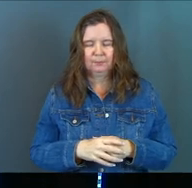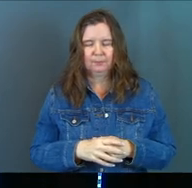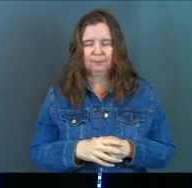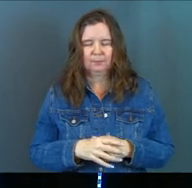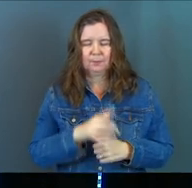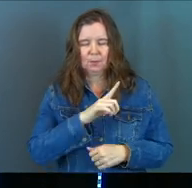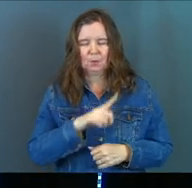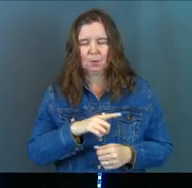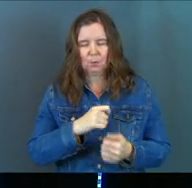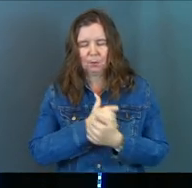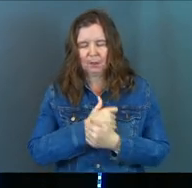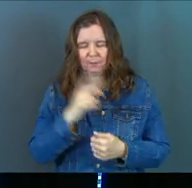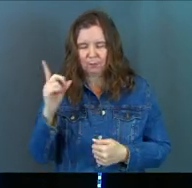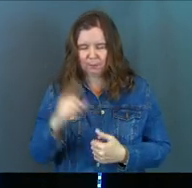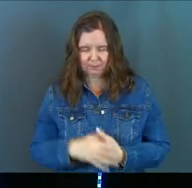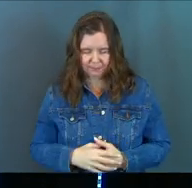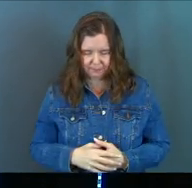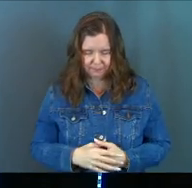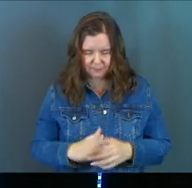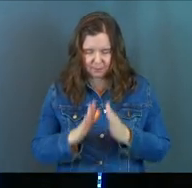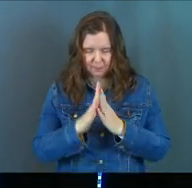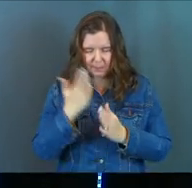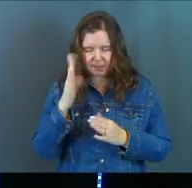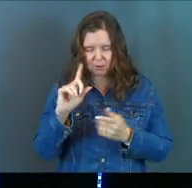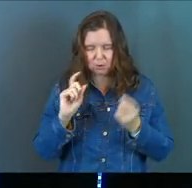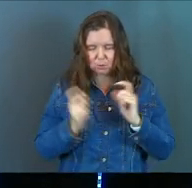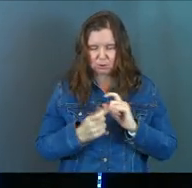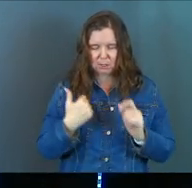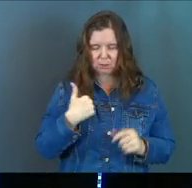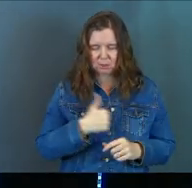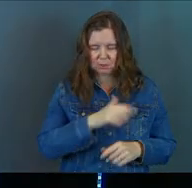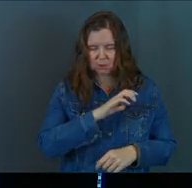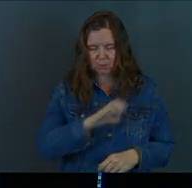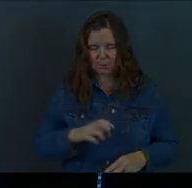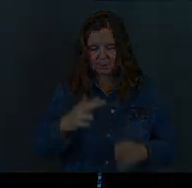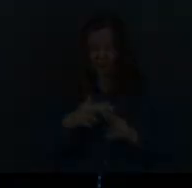Lord, we love you. And we pray, God, that you would change us. In Christ's name, amen.